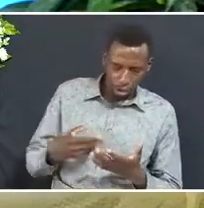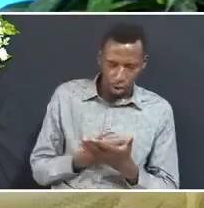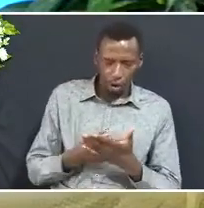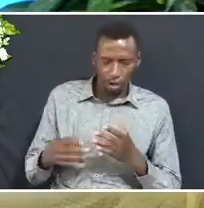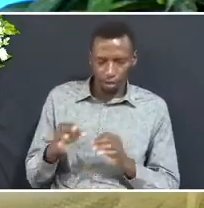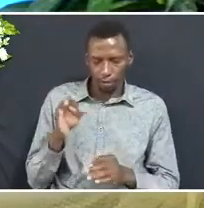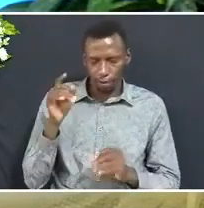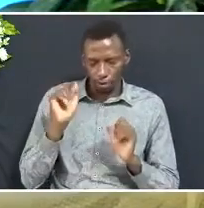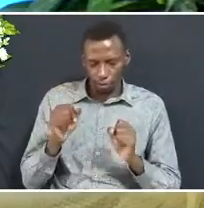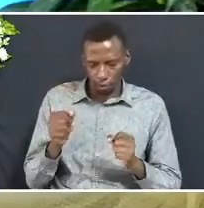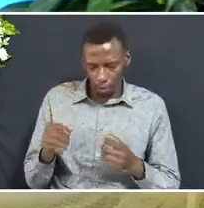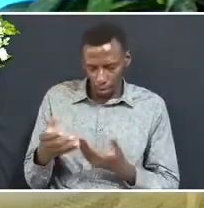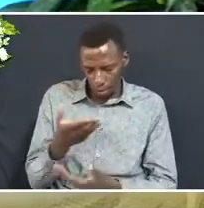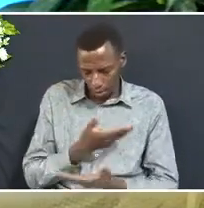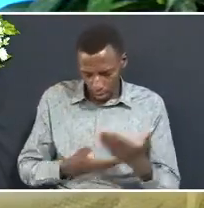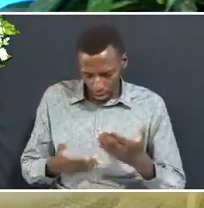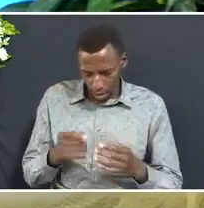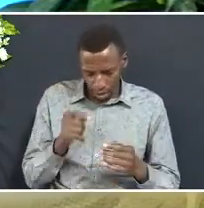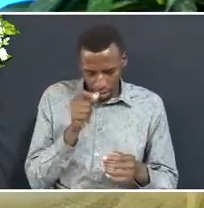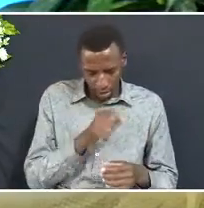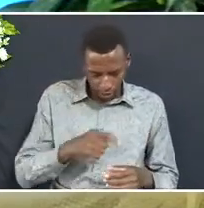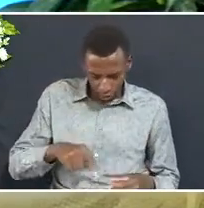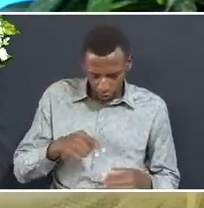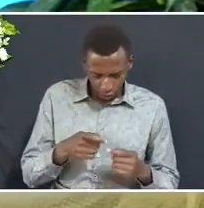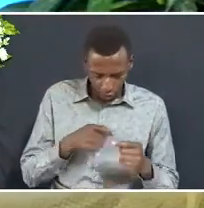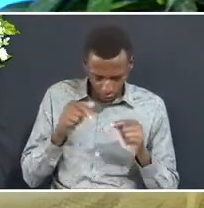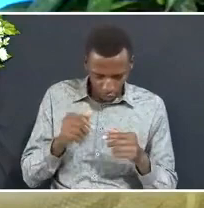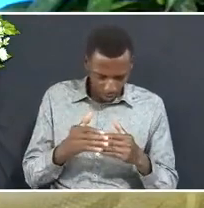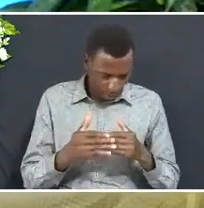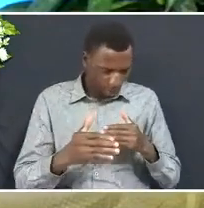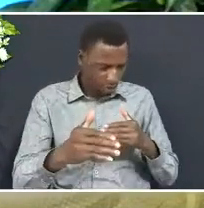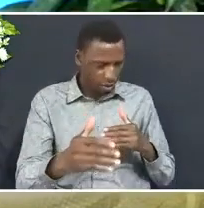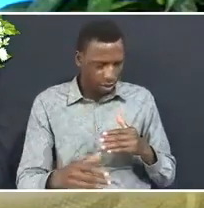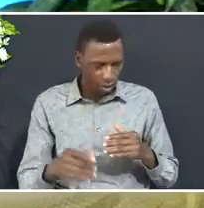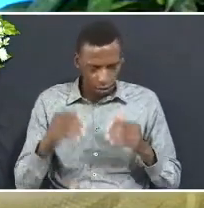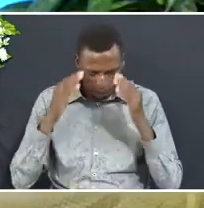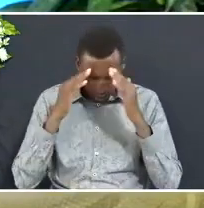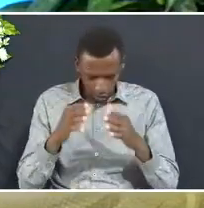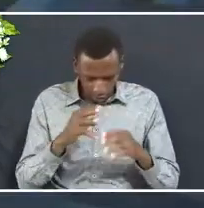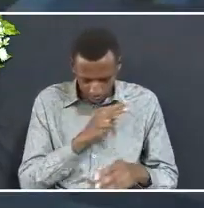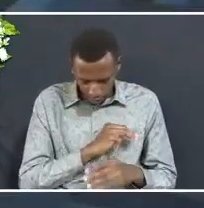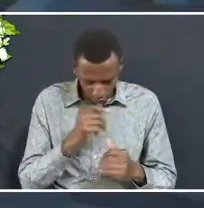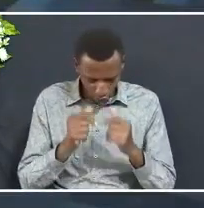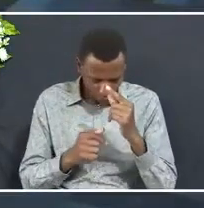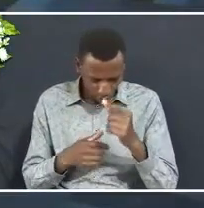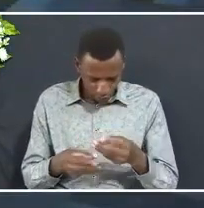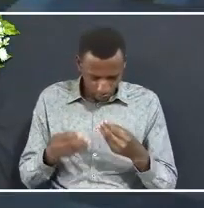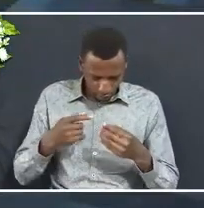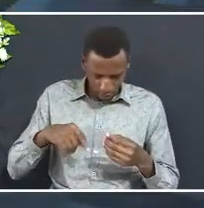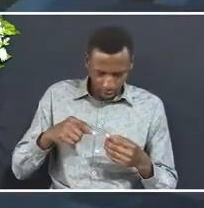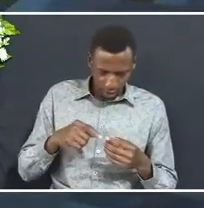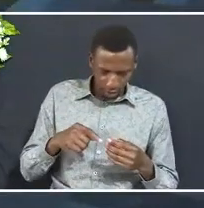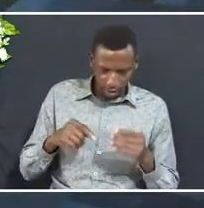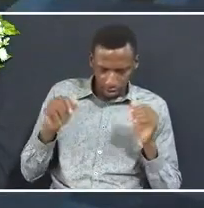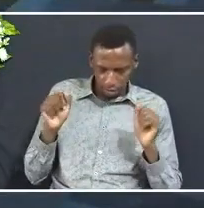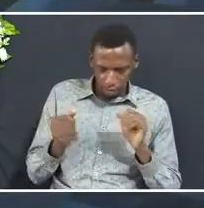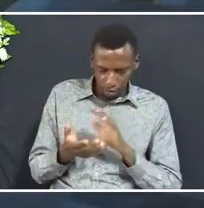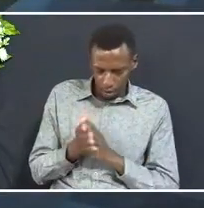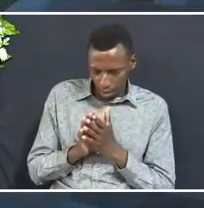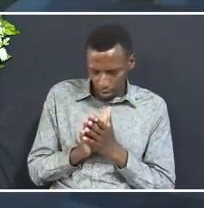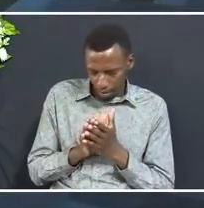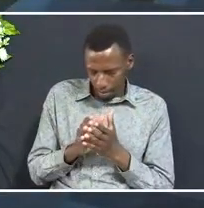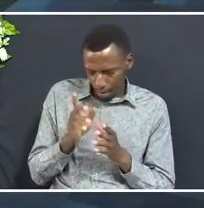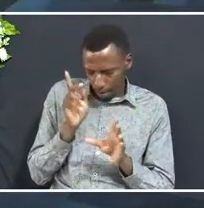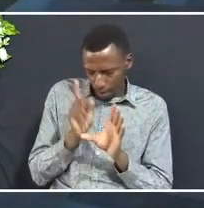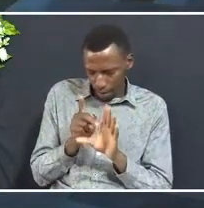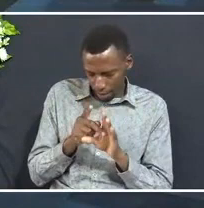from today henceforth, that we can focus on the mission you have given us, that we may become partners with you